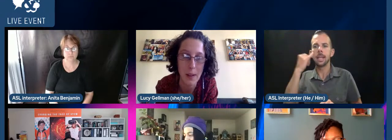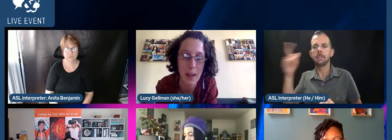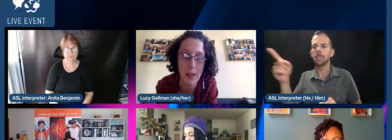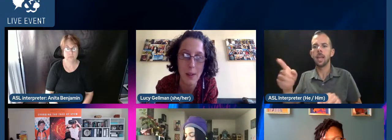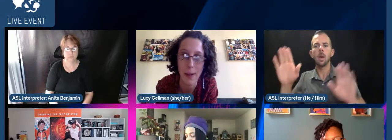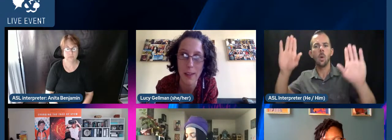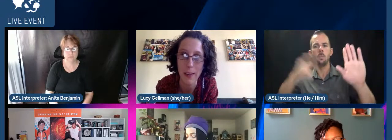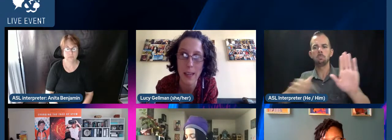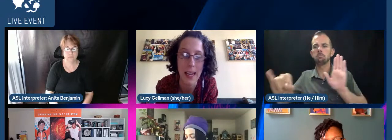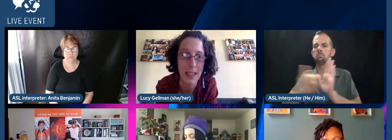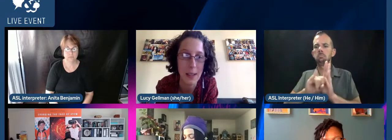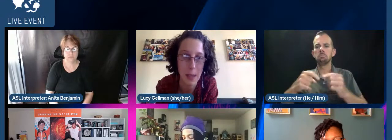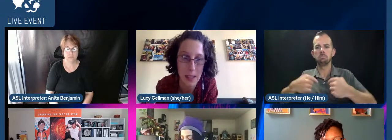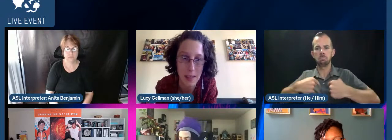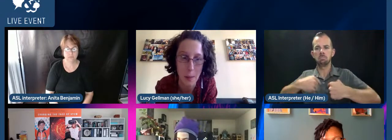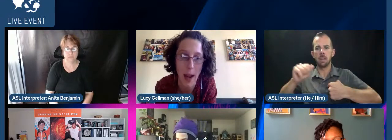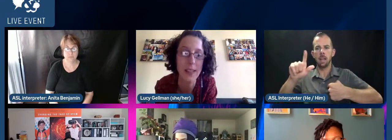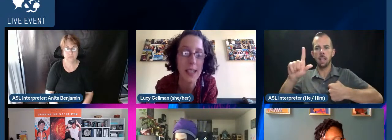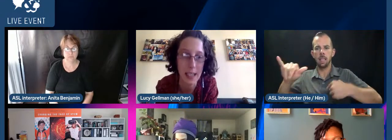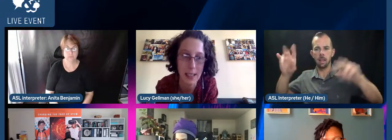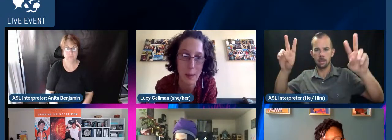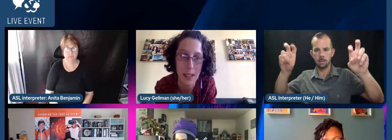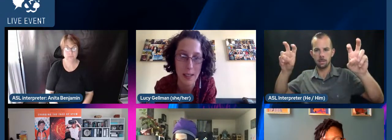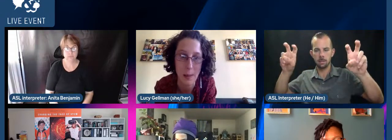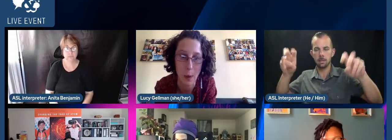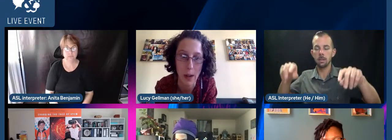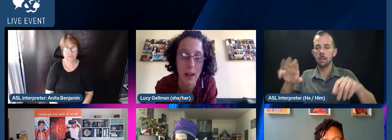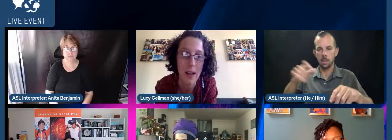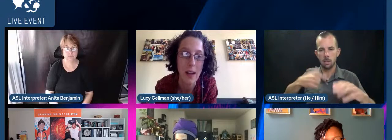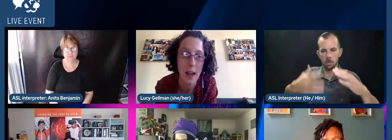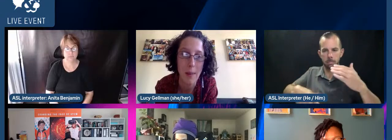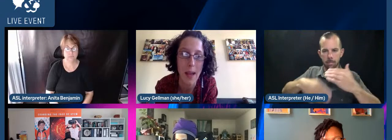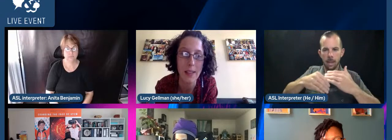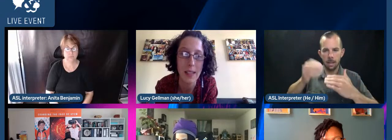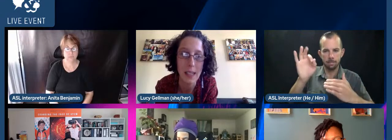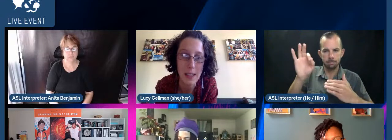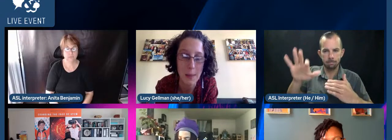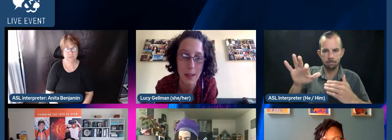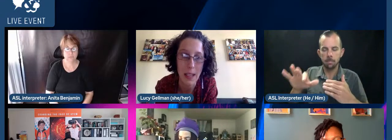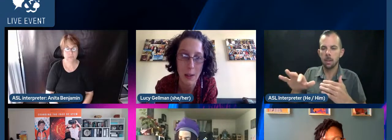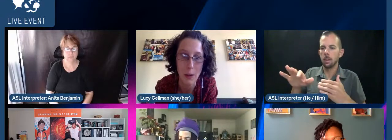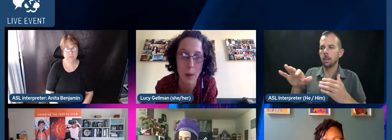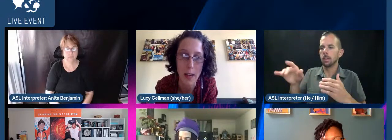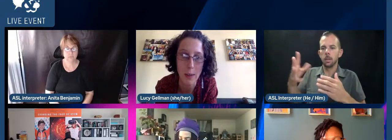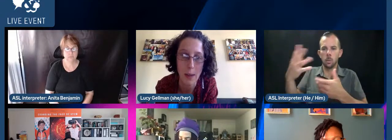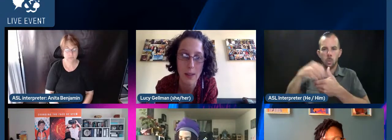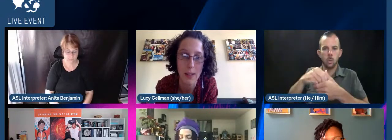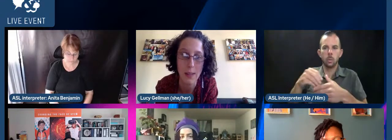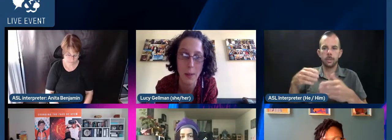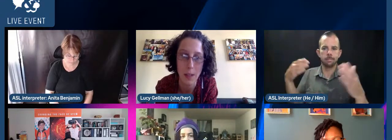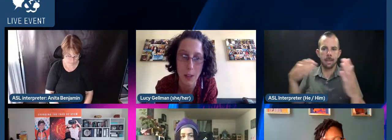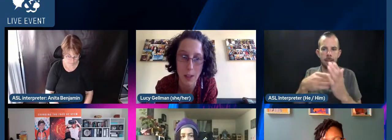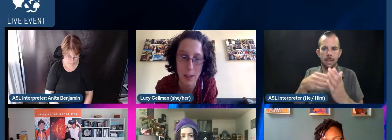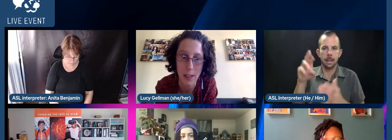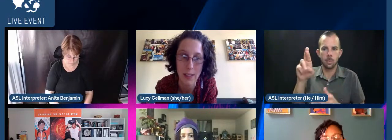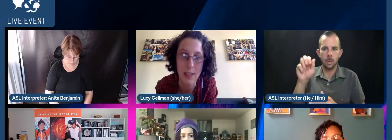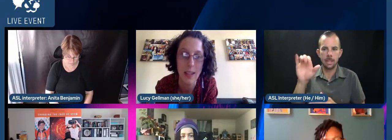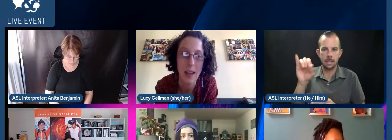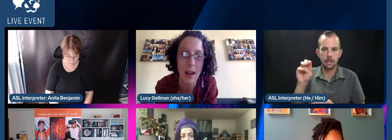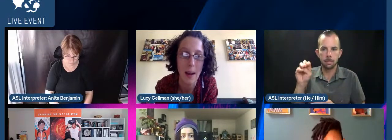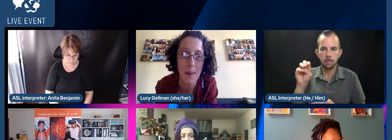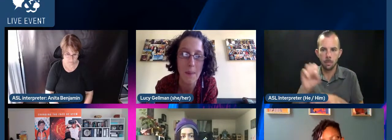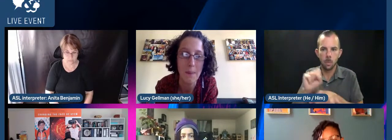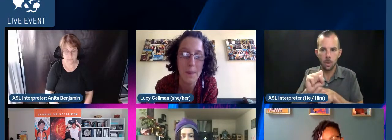also in the fact that like anti-racism, I see anti-racism work as intimately intertwined with disability